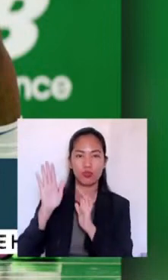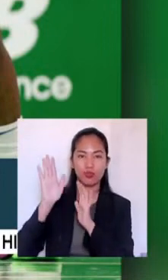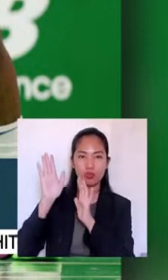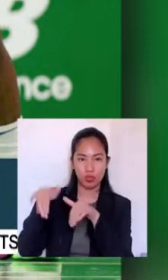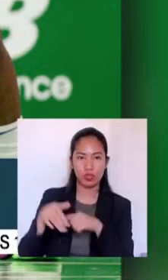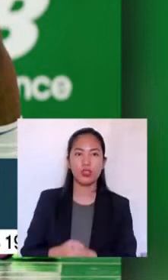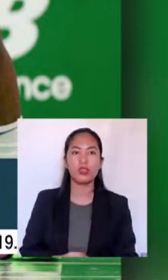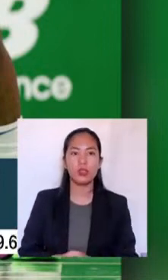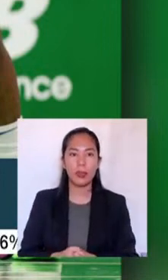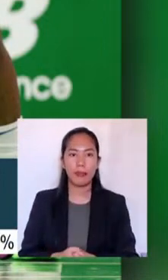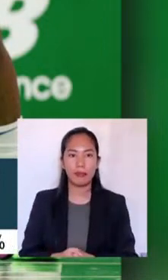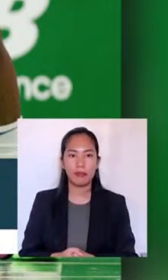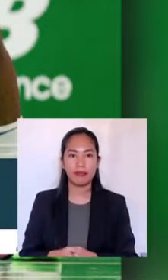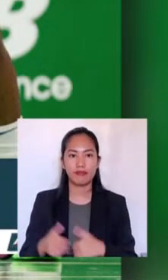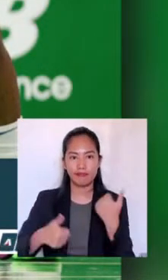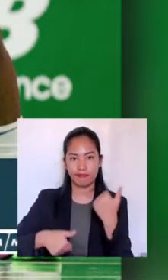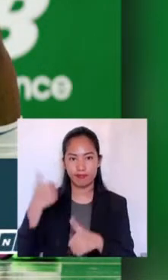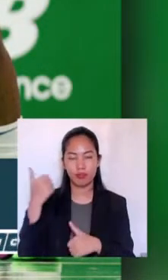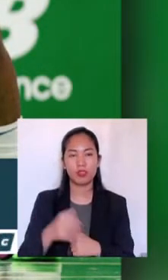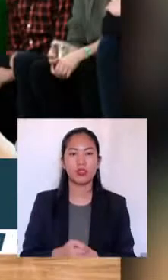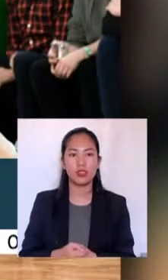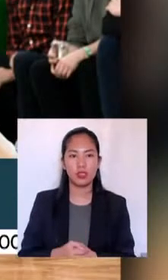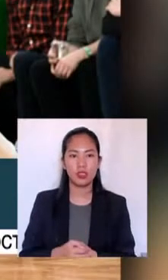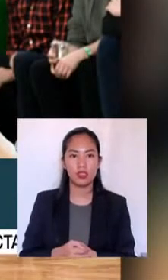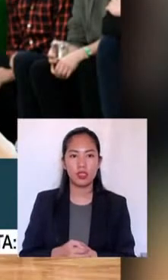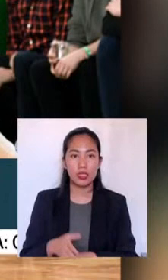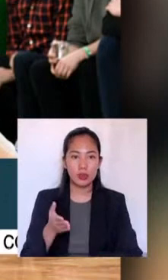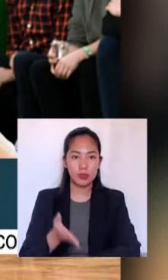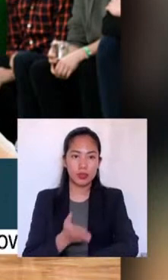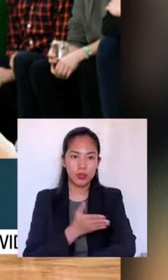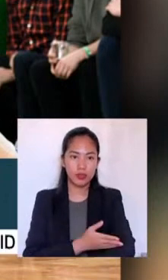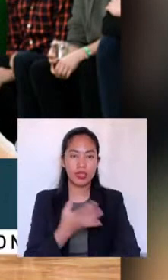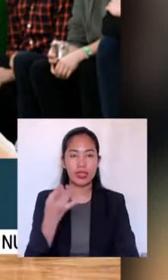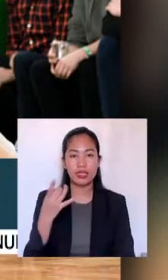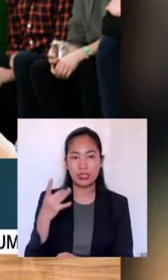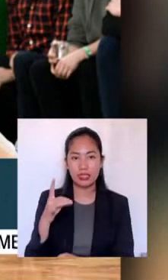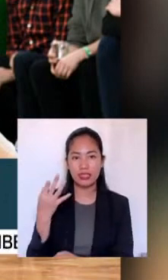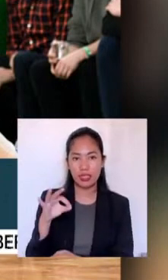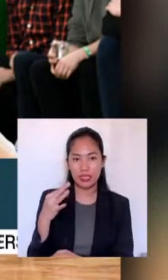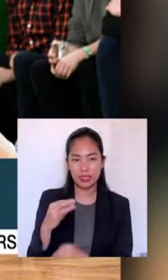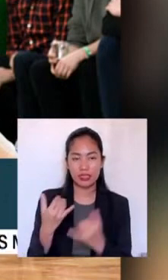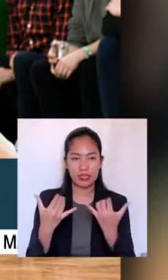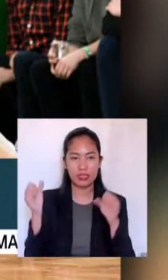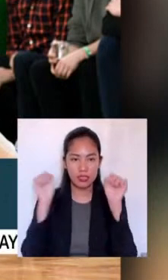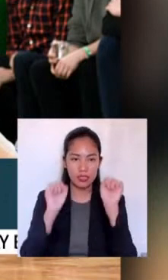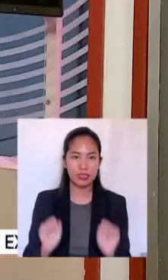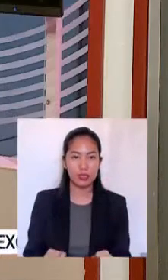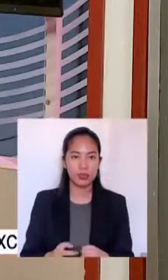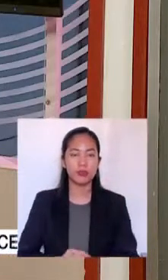from a 14-point deficit. Boston improved to 18-19 on the season.